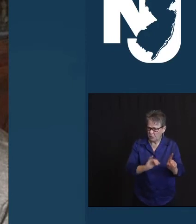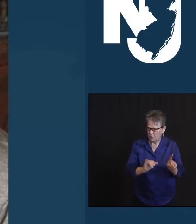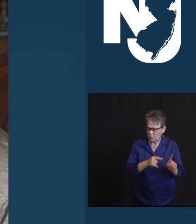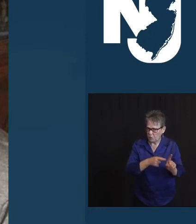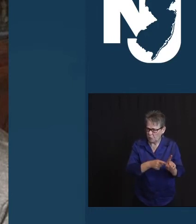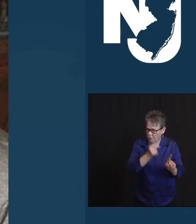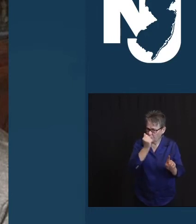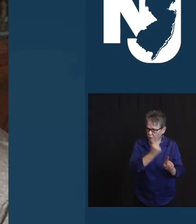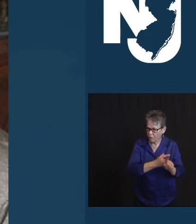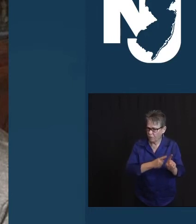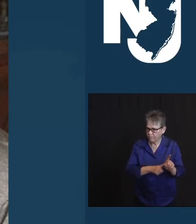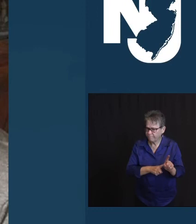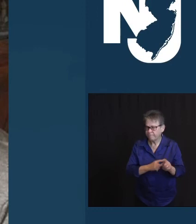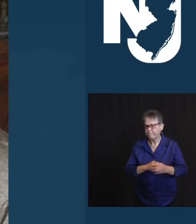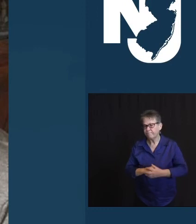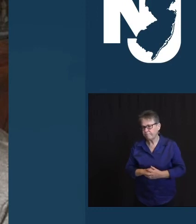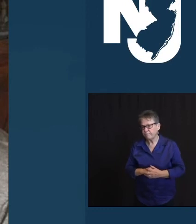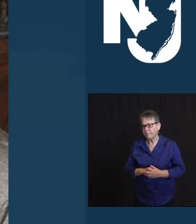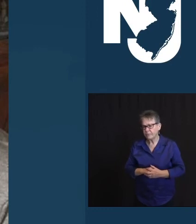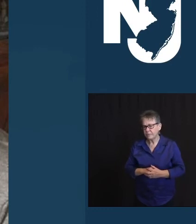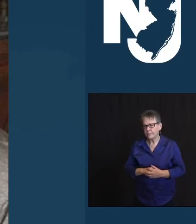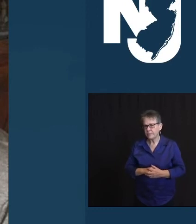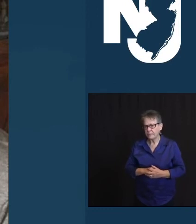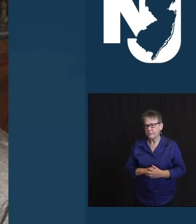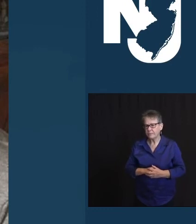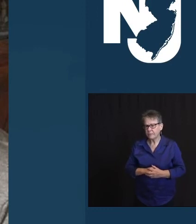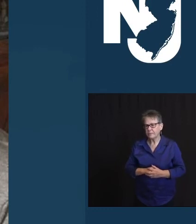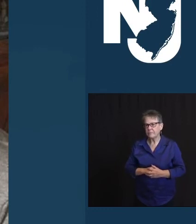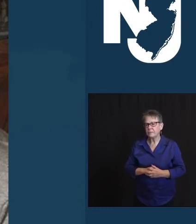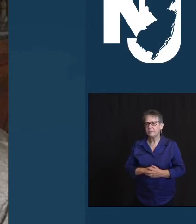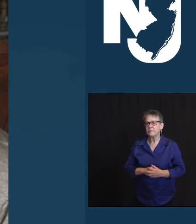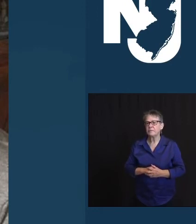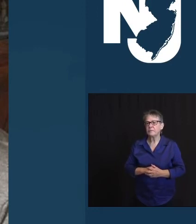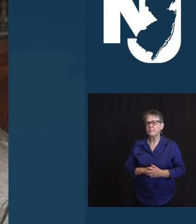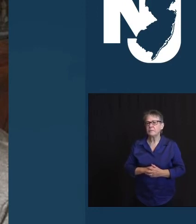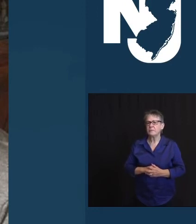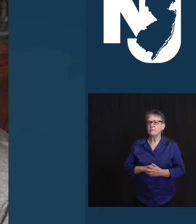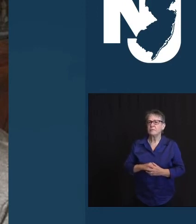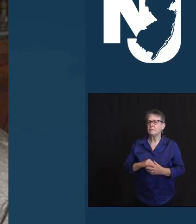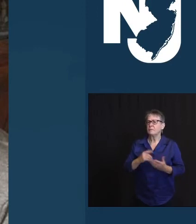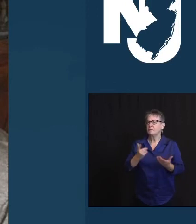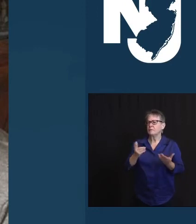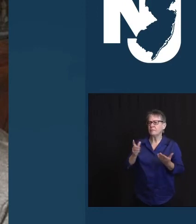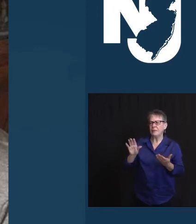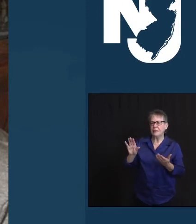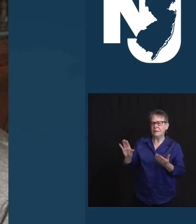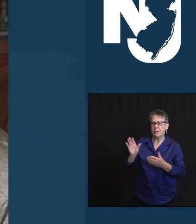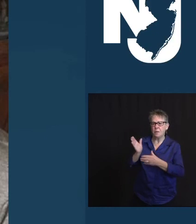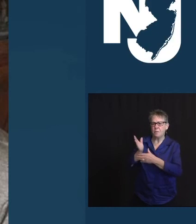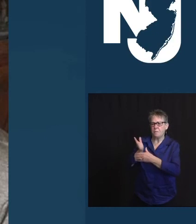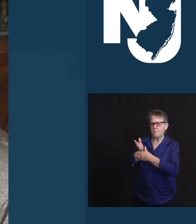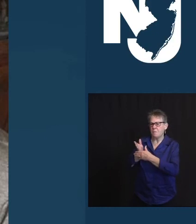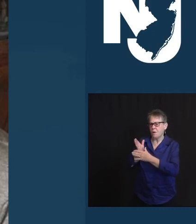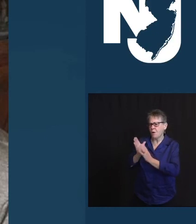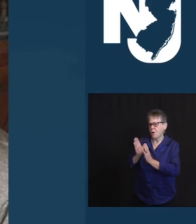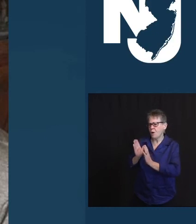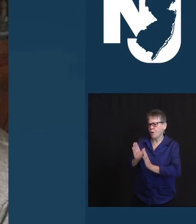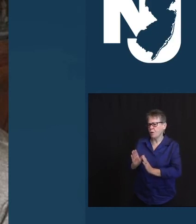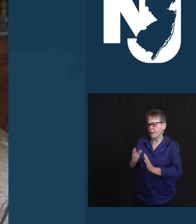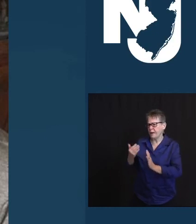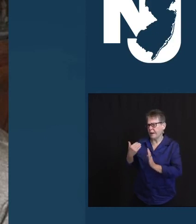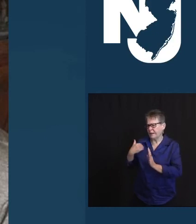spouses, Francis's, as well as Francis's daughter Elizabeth, as well as his grandchildren Ryan, Dominic, and Madeline, and